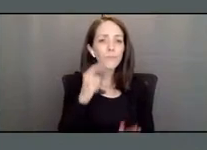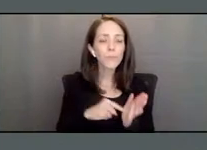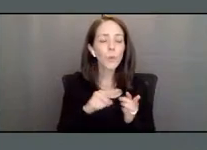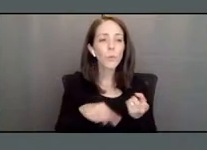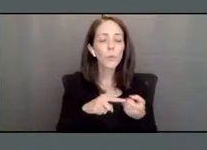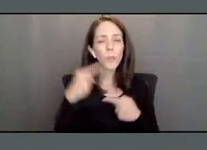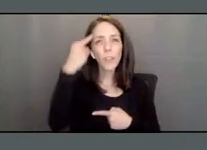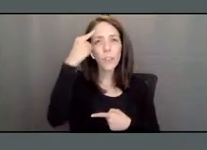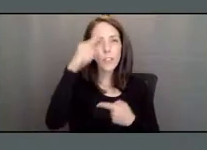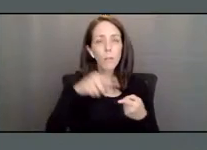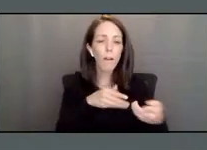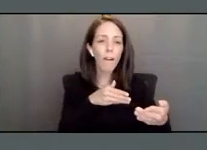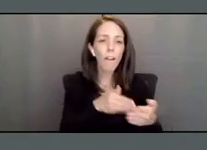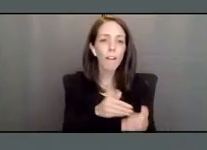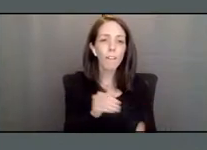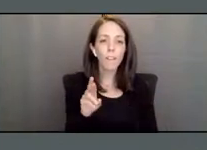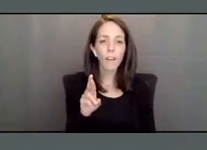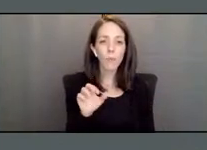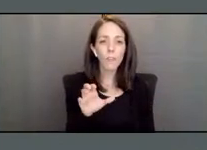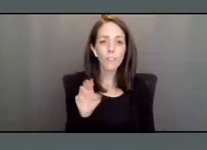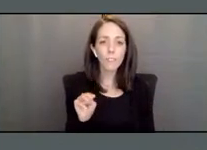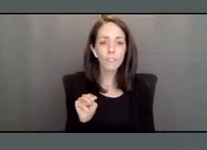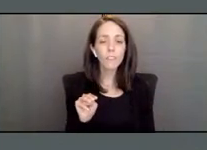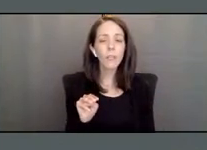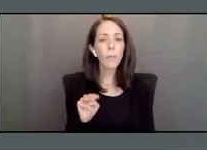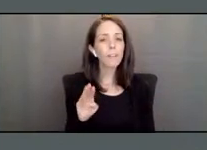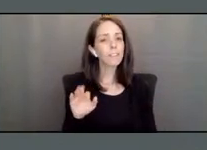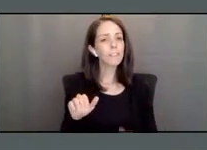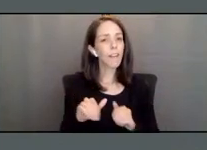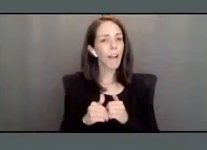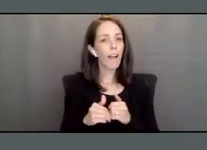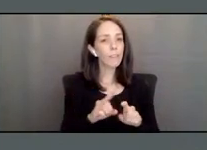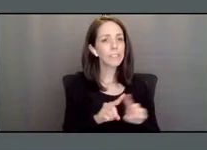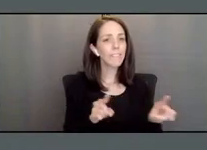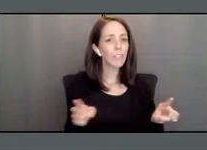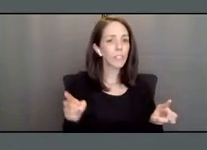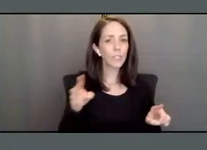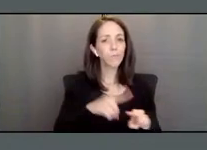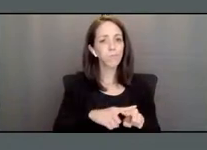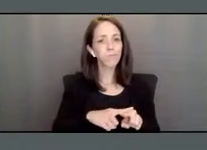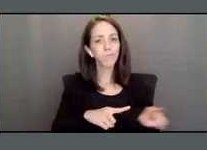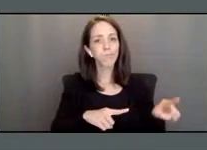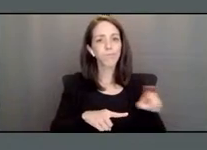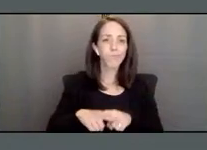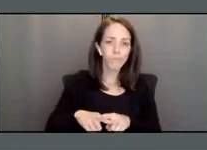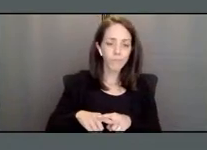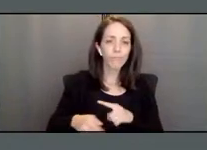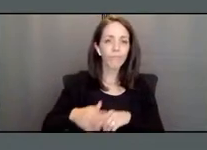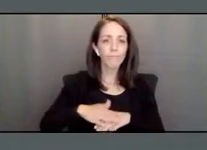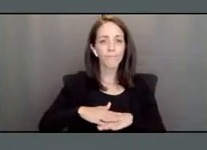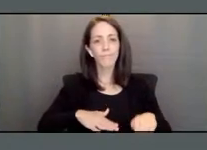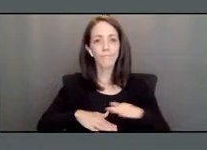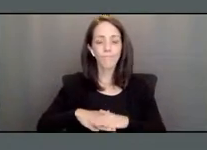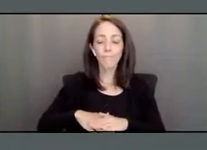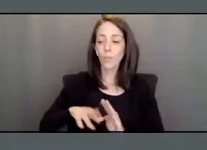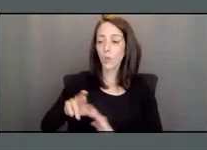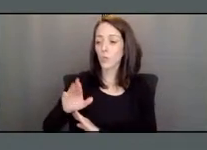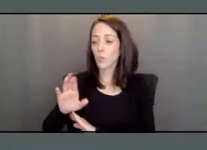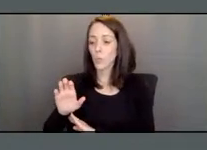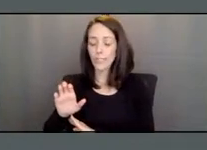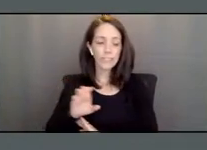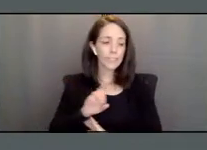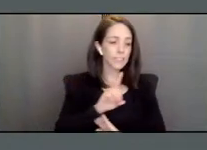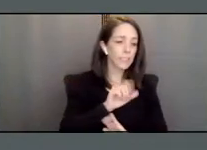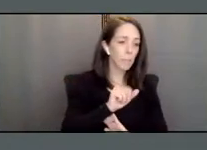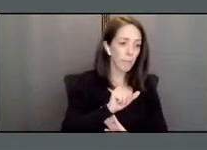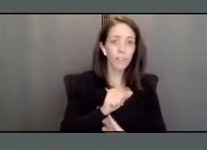race and gender is intersectionality. We know that the intersectionality between race and disability is tremendous, especially when